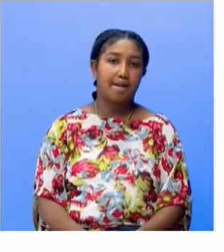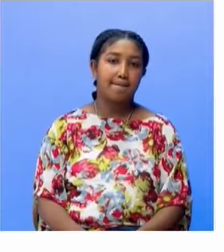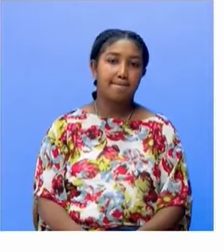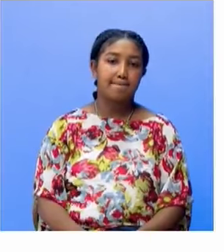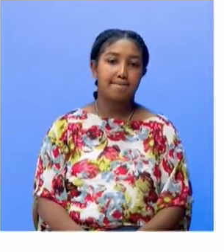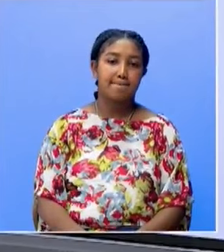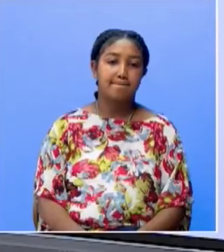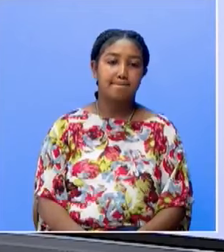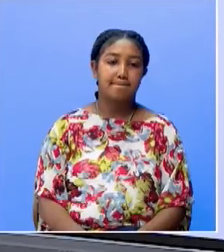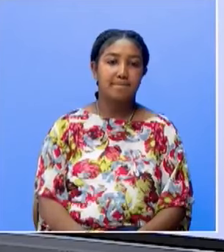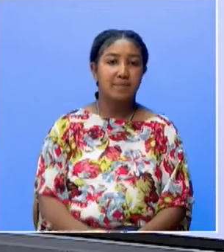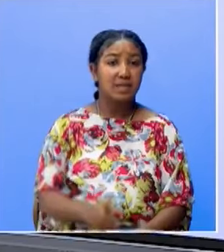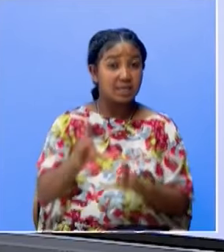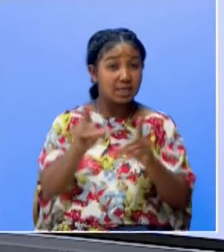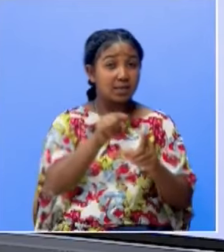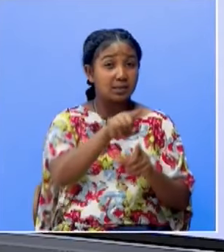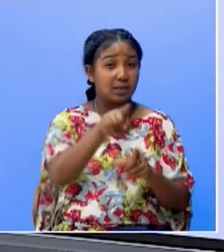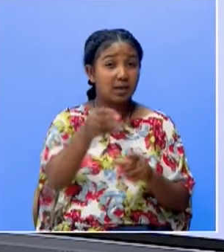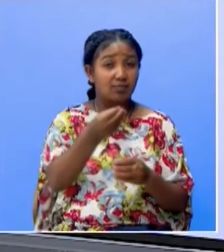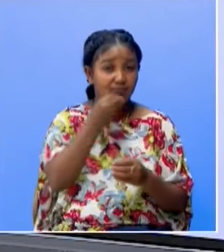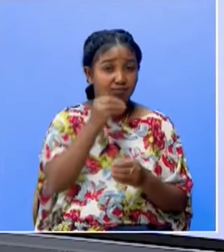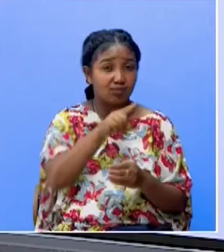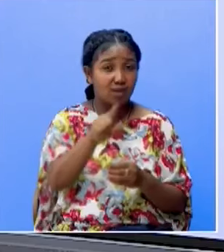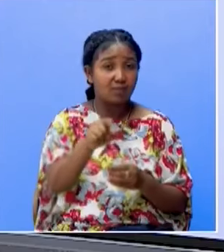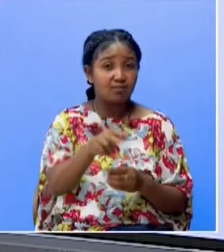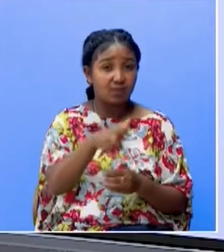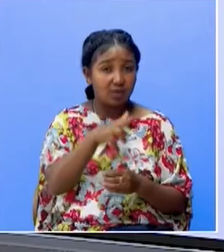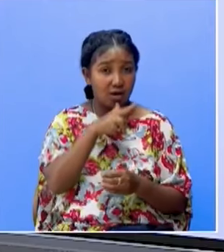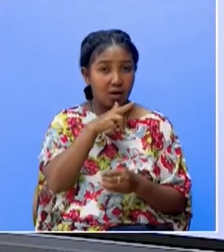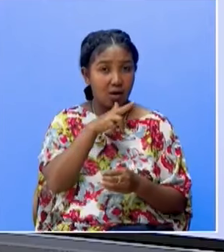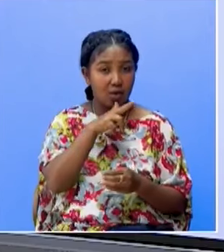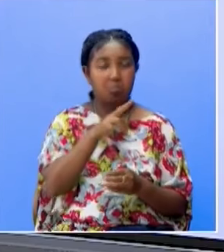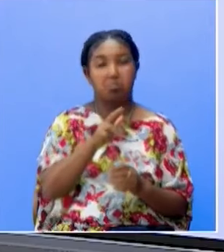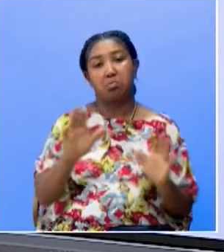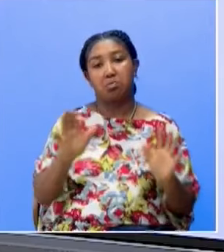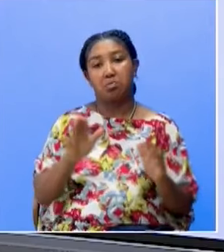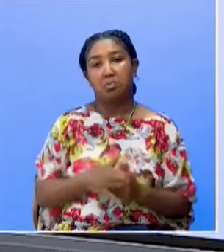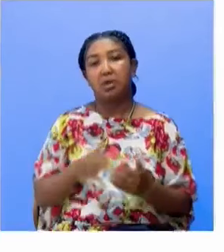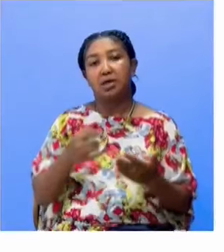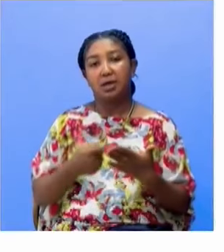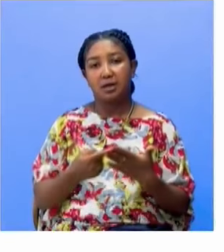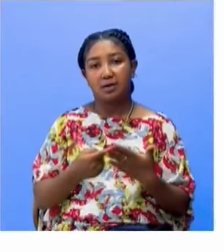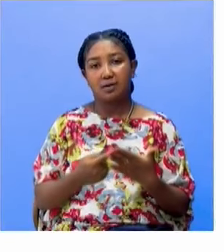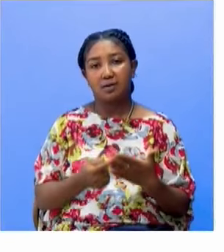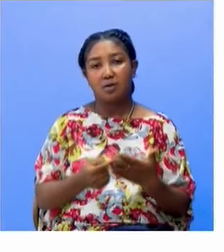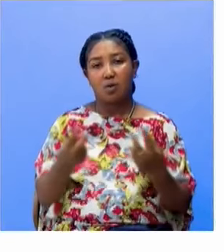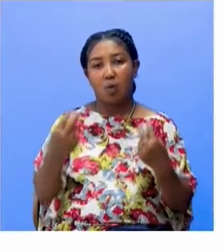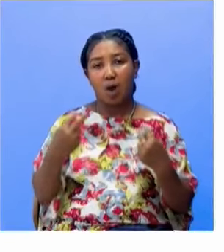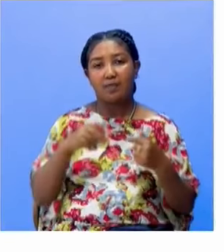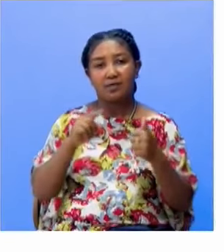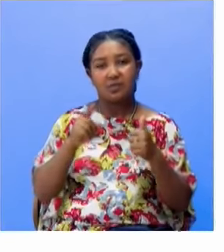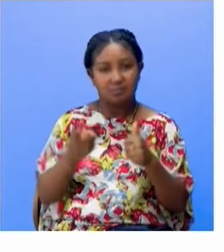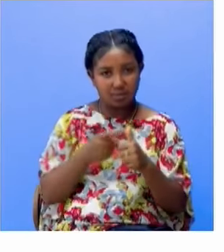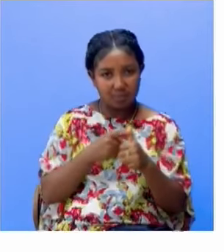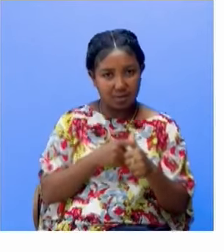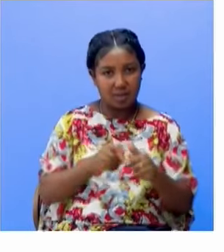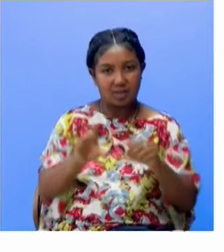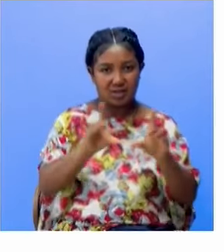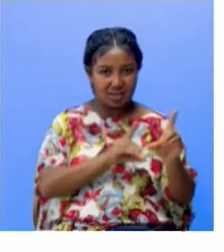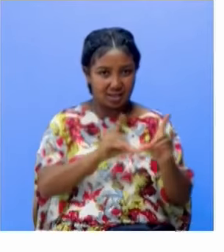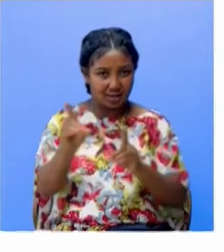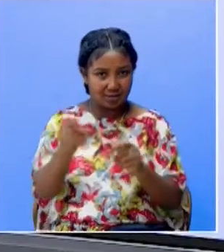Here. Did they eat their dinner? Nice. Here, we've started from what?